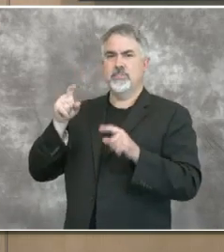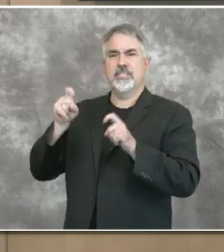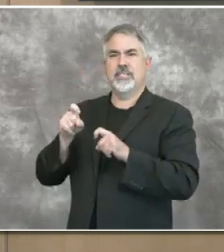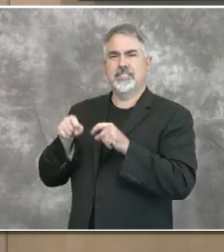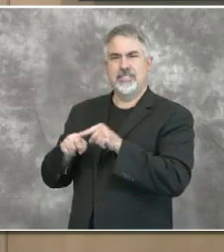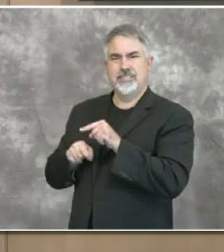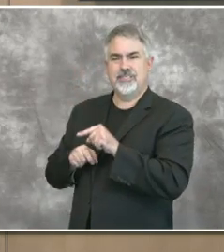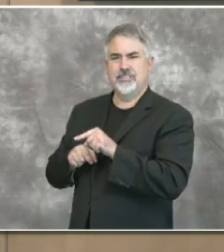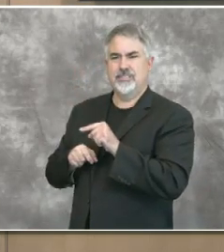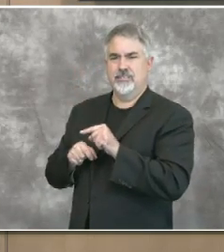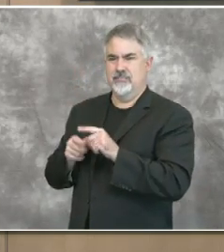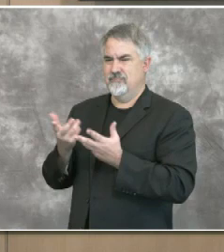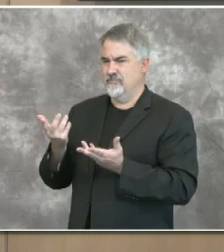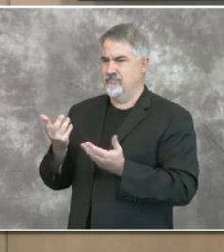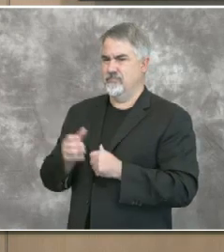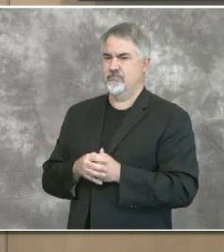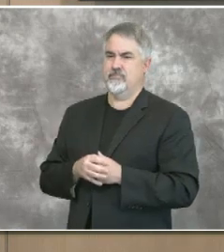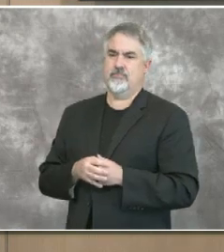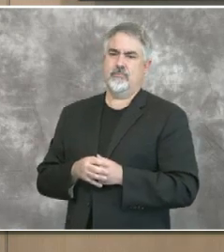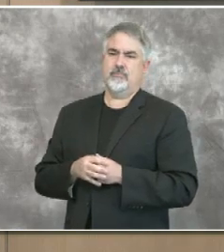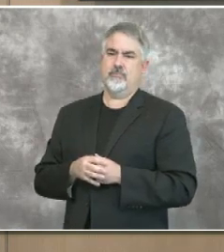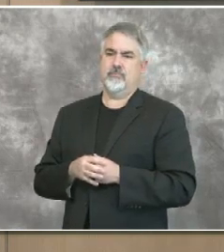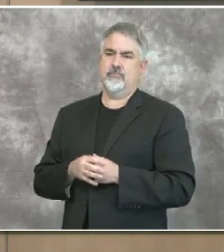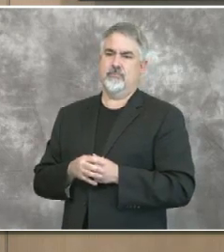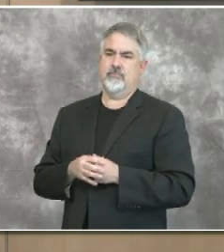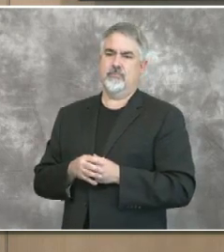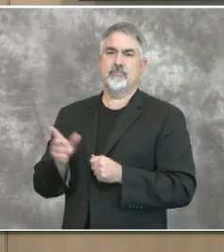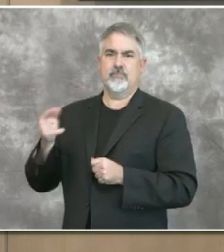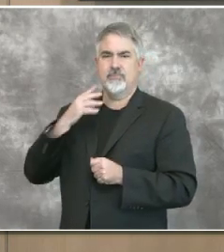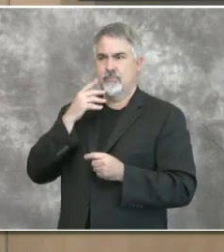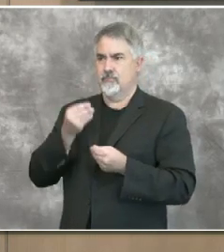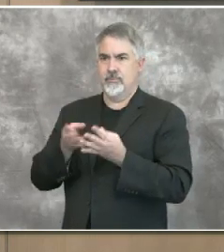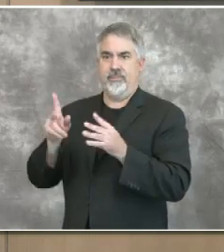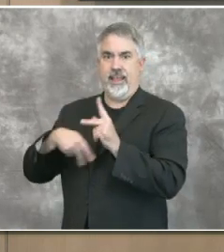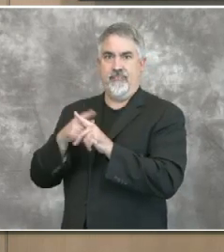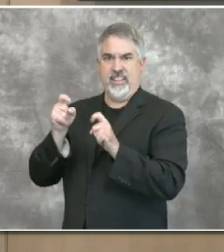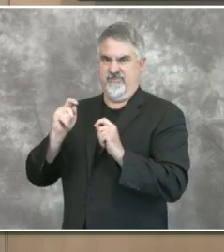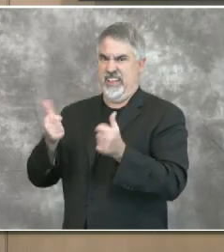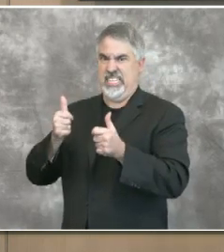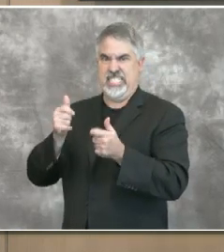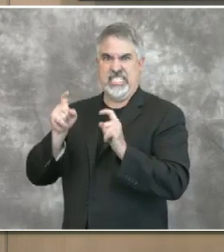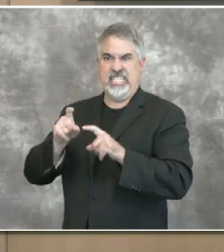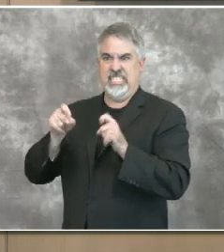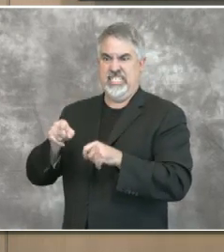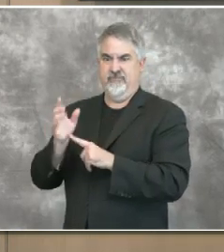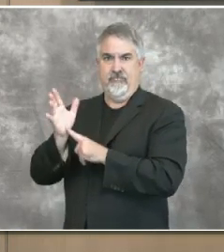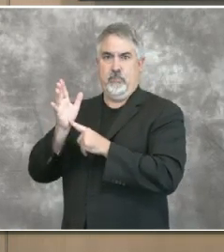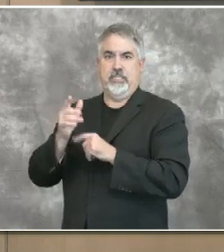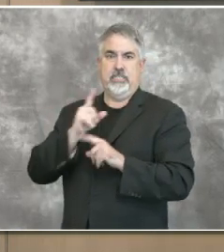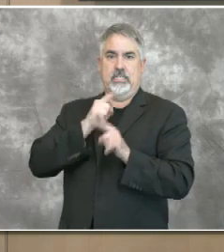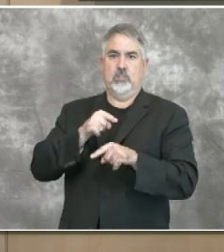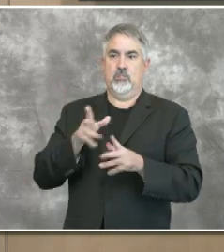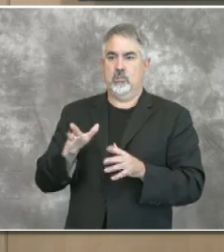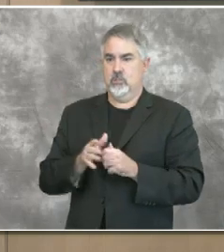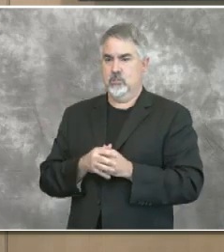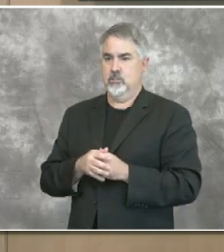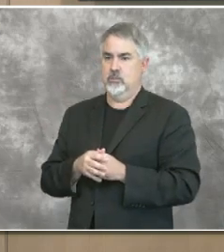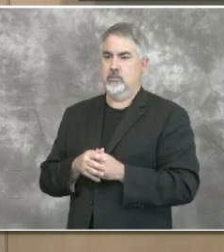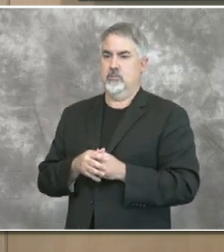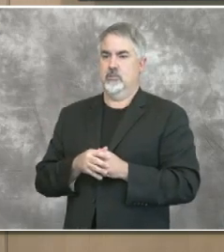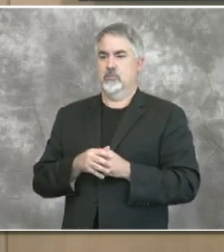well as tests that have just become available at Kaiser, are in fact the Abbott test, which is